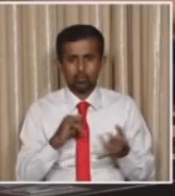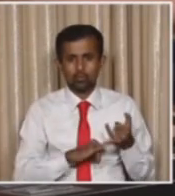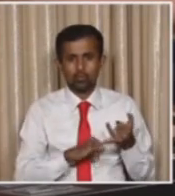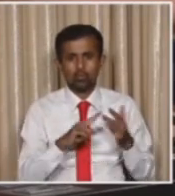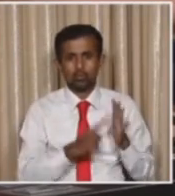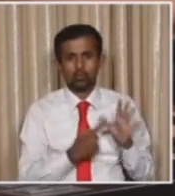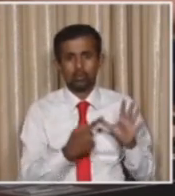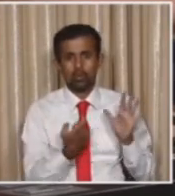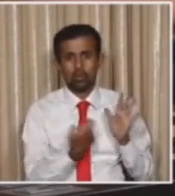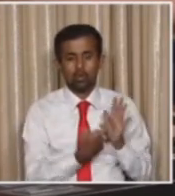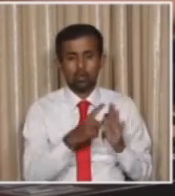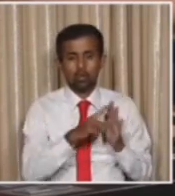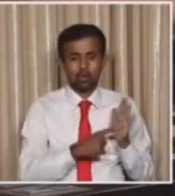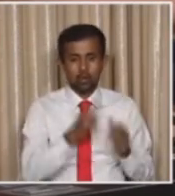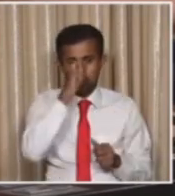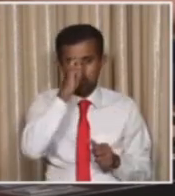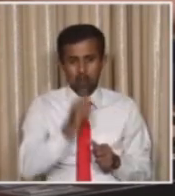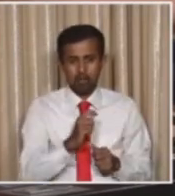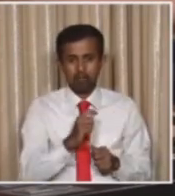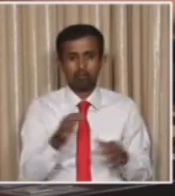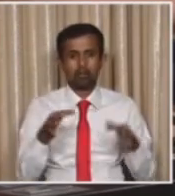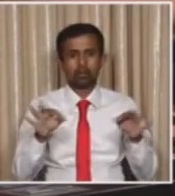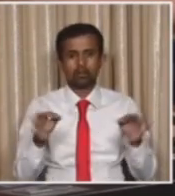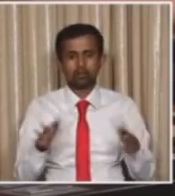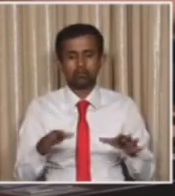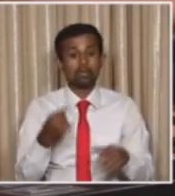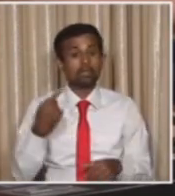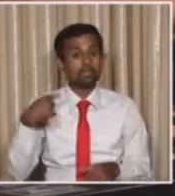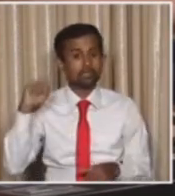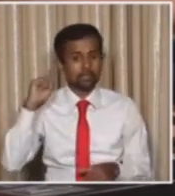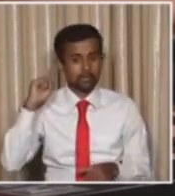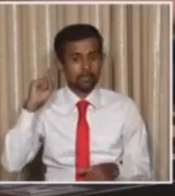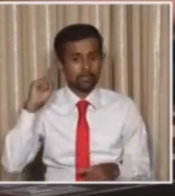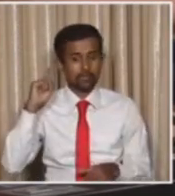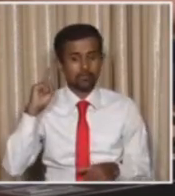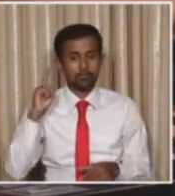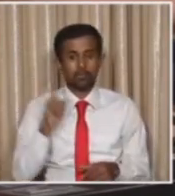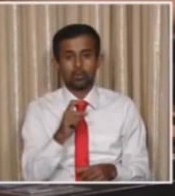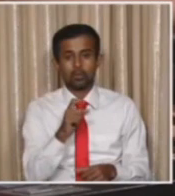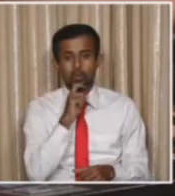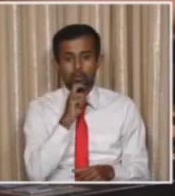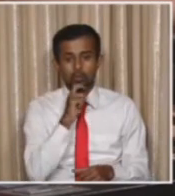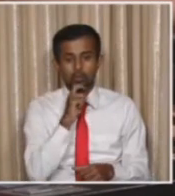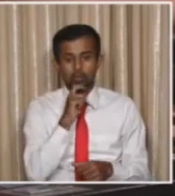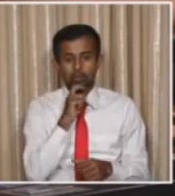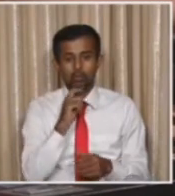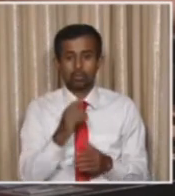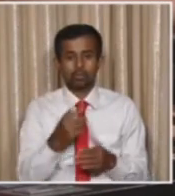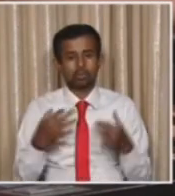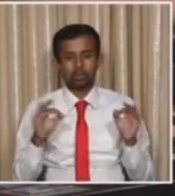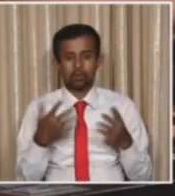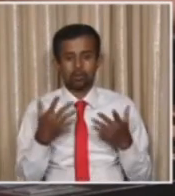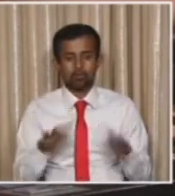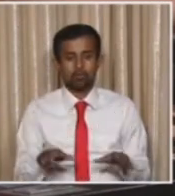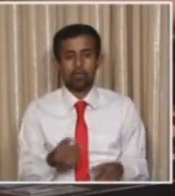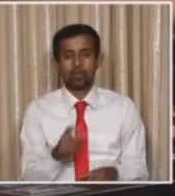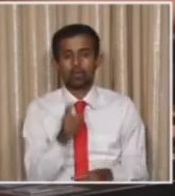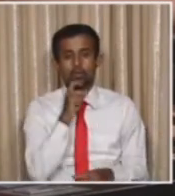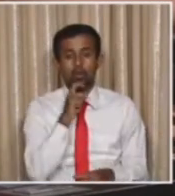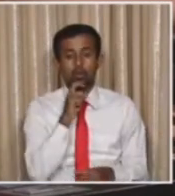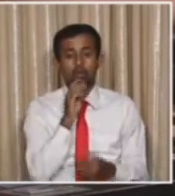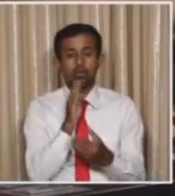and were only released yesterday through court. And the court, in fact, has asked the